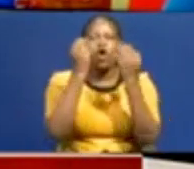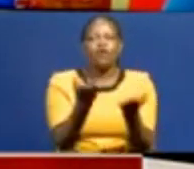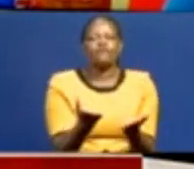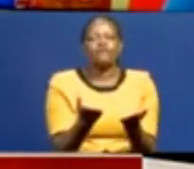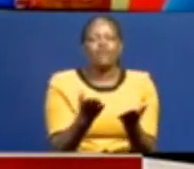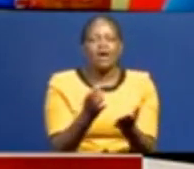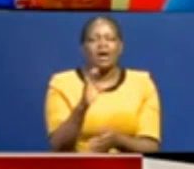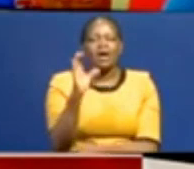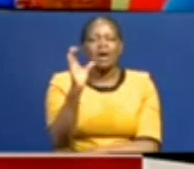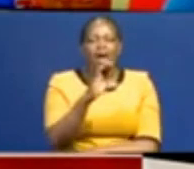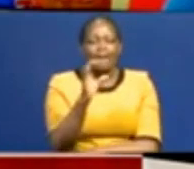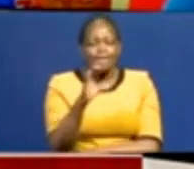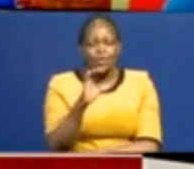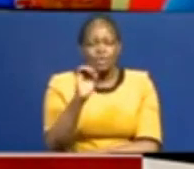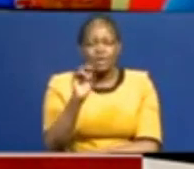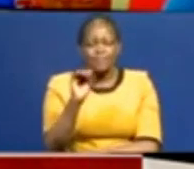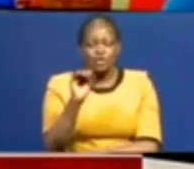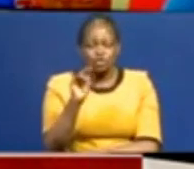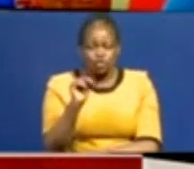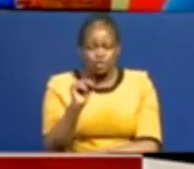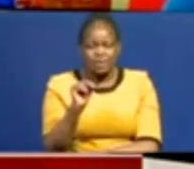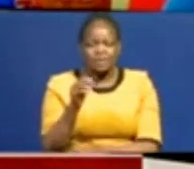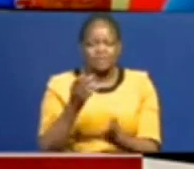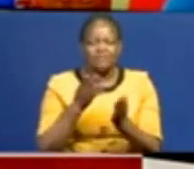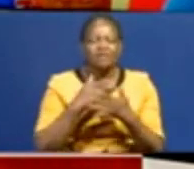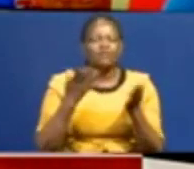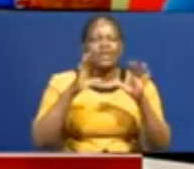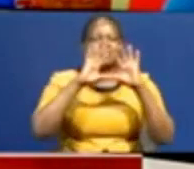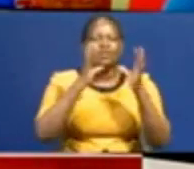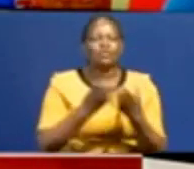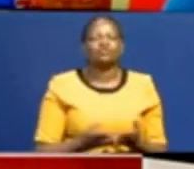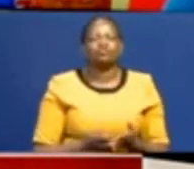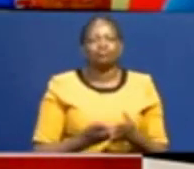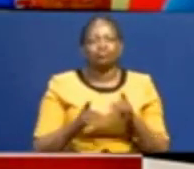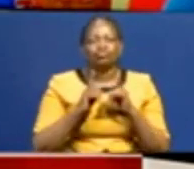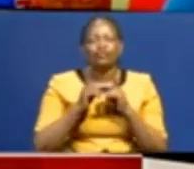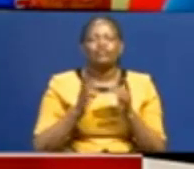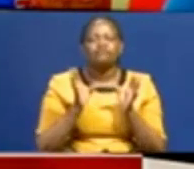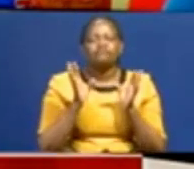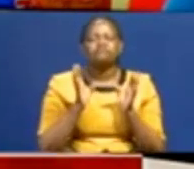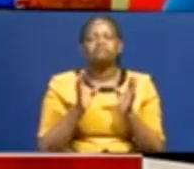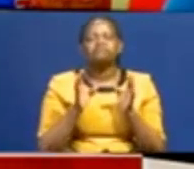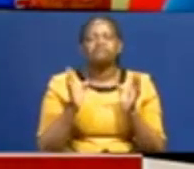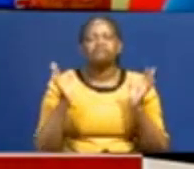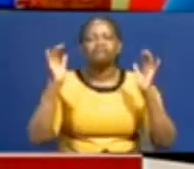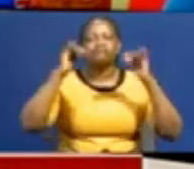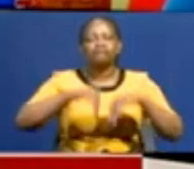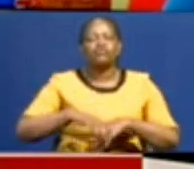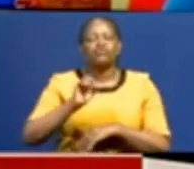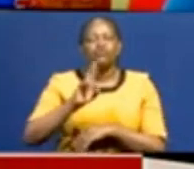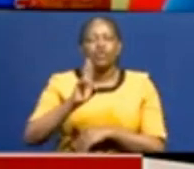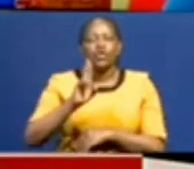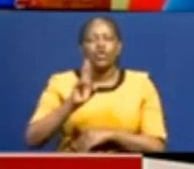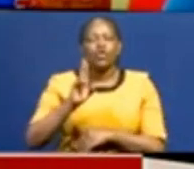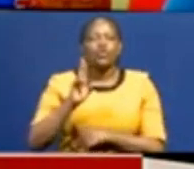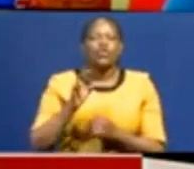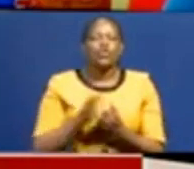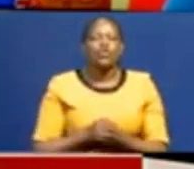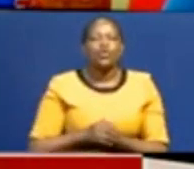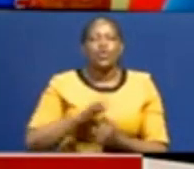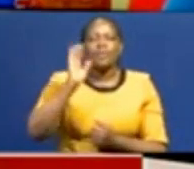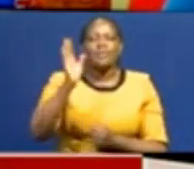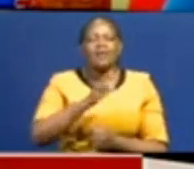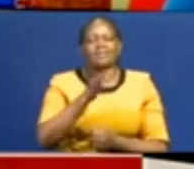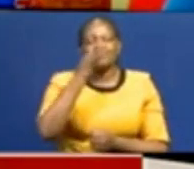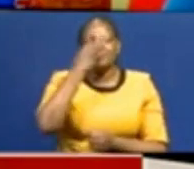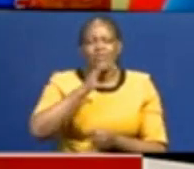carbon emission services around the world. President Ruto addressed a session of the EU Parliament in Strasbourg, that's in France, where